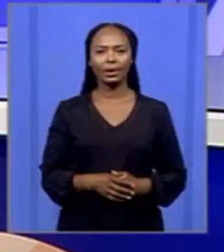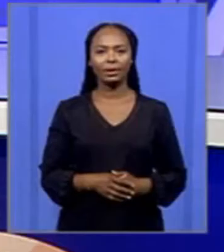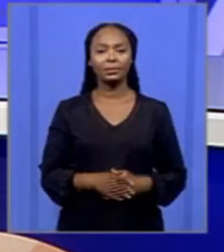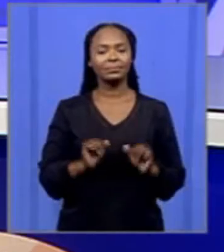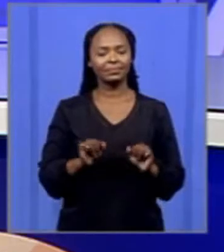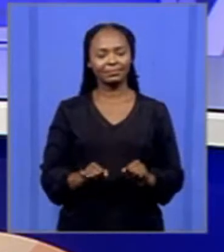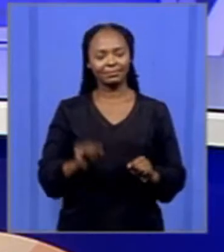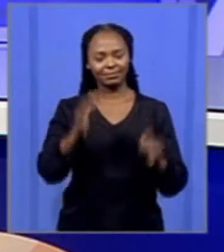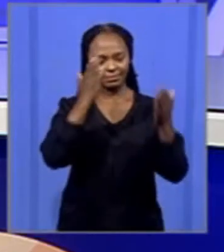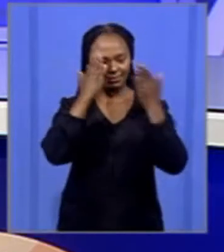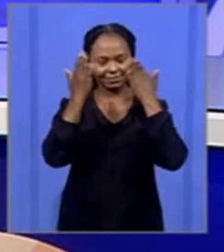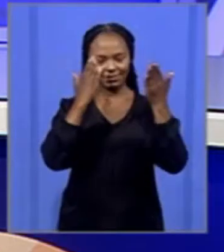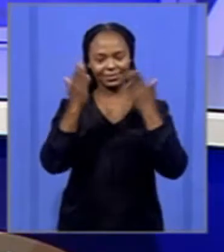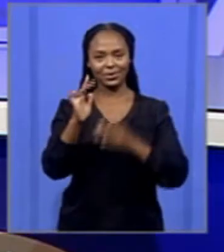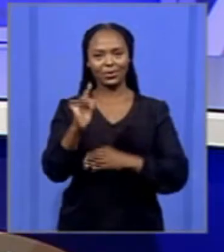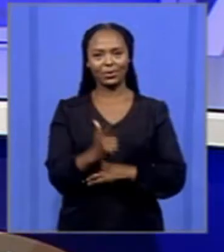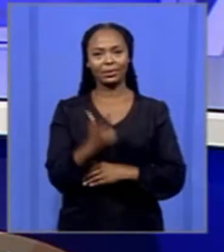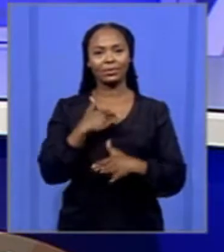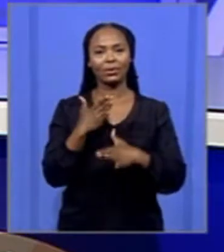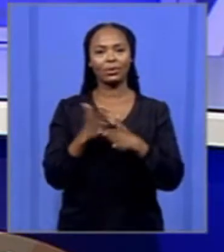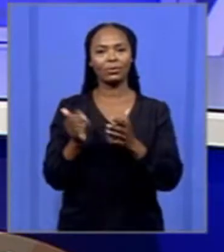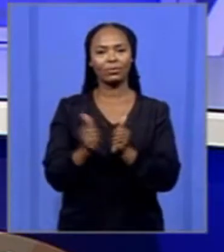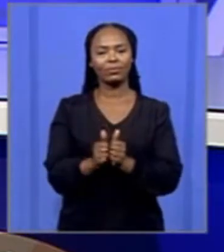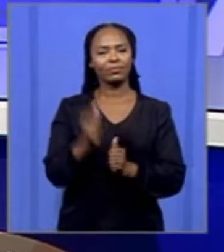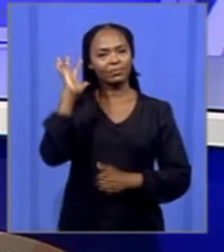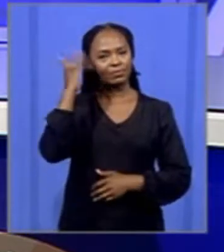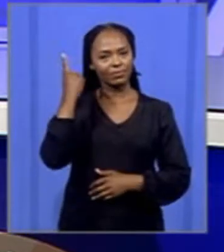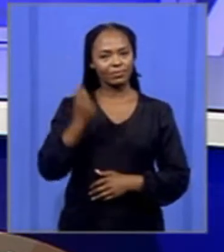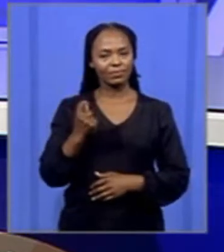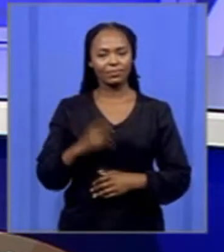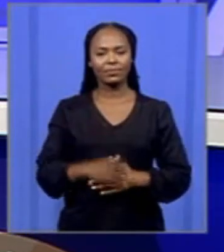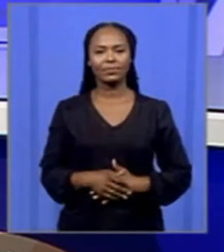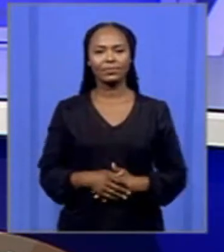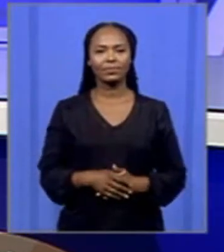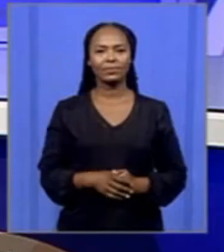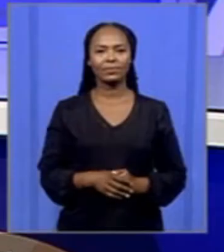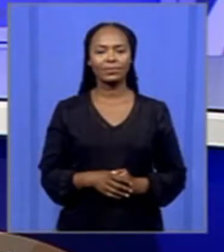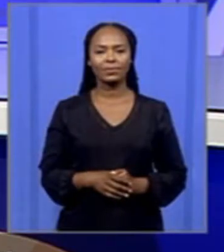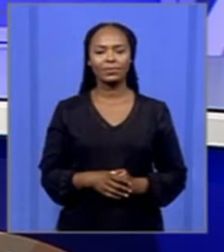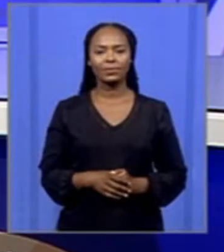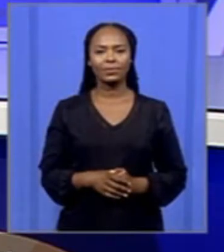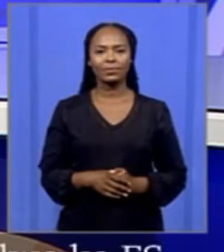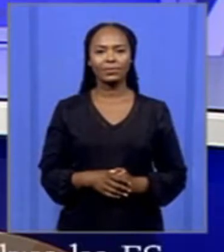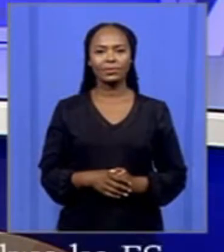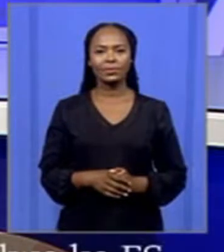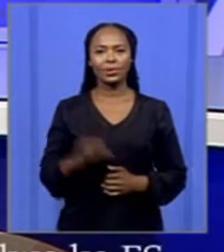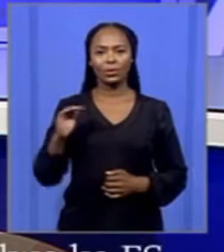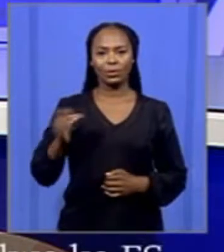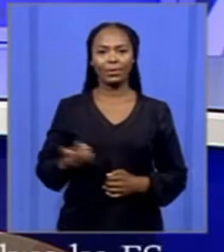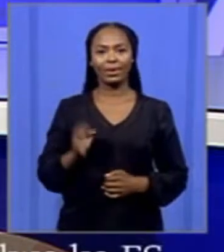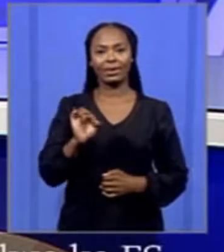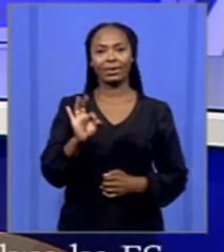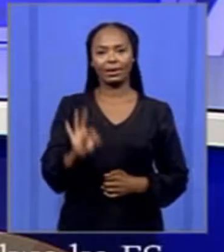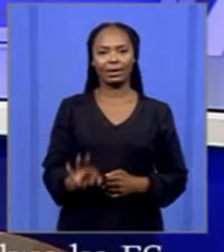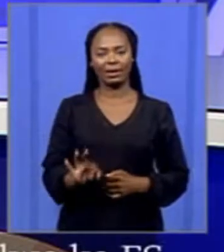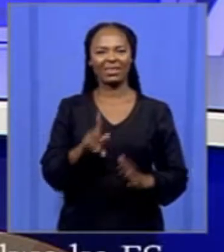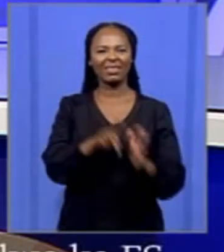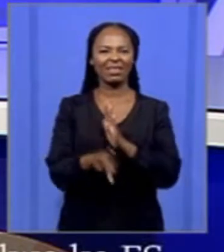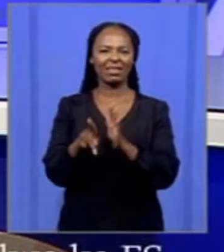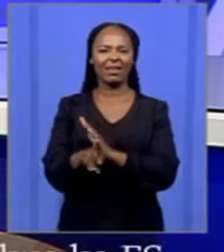Bagešo thobela ke swere tsela le mošomi mmogo Trifosa Ntswelengwe. Basadi ba bararo ba